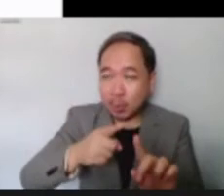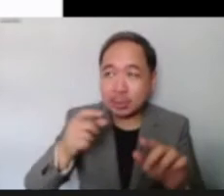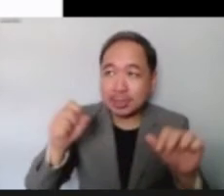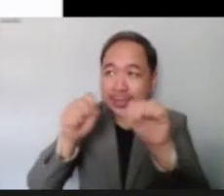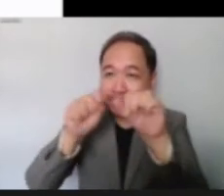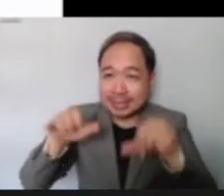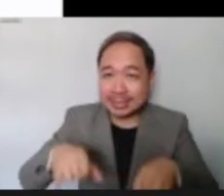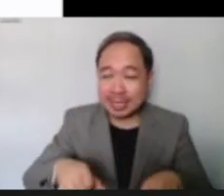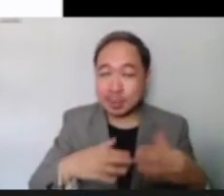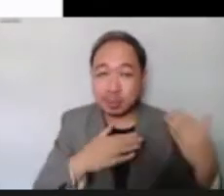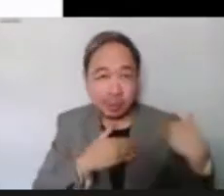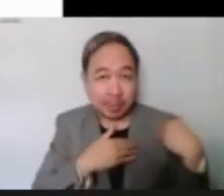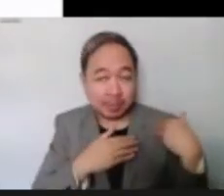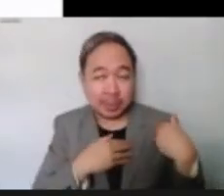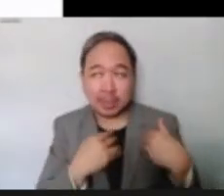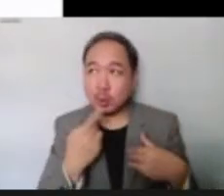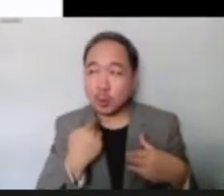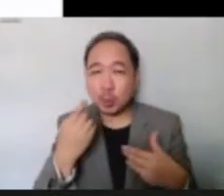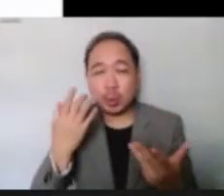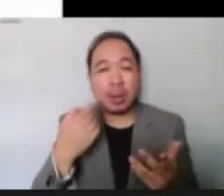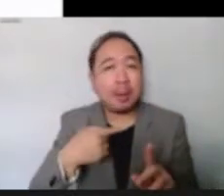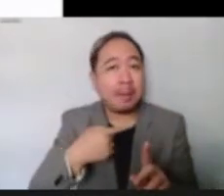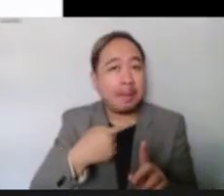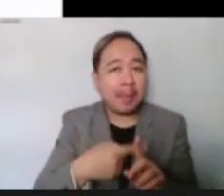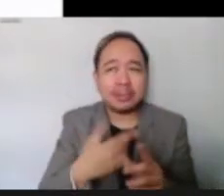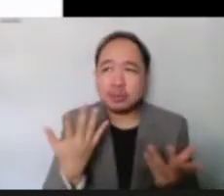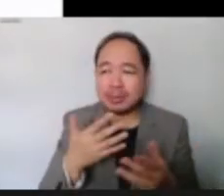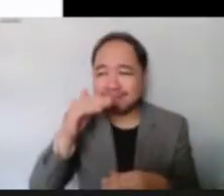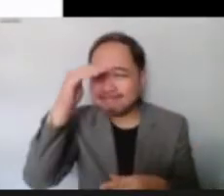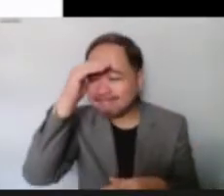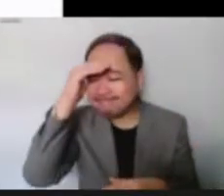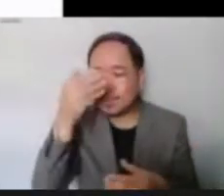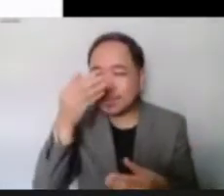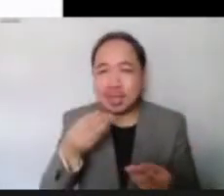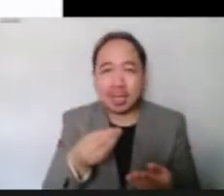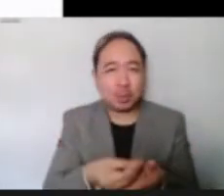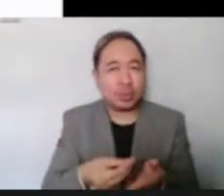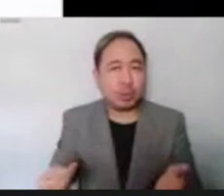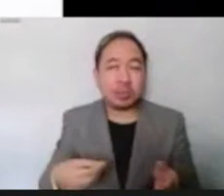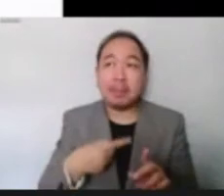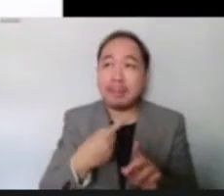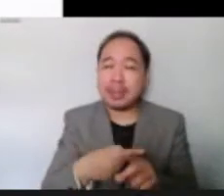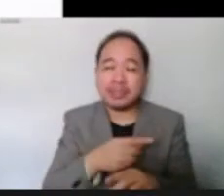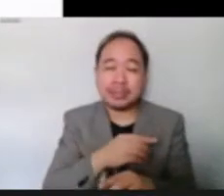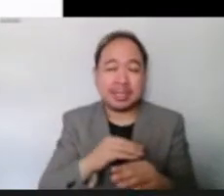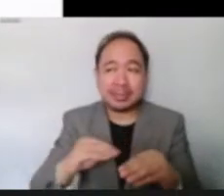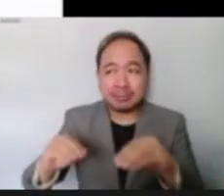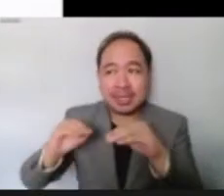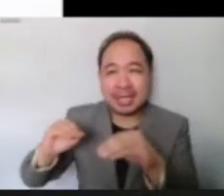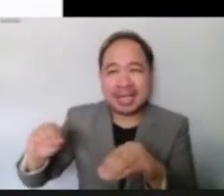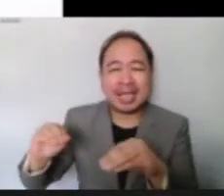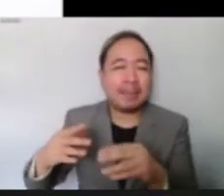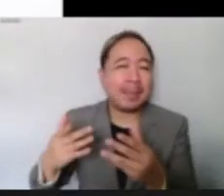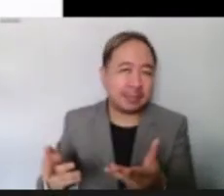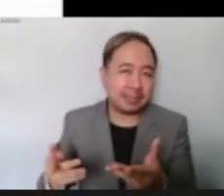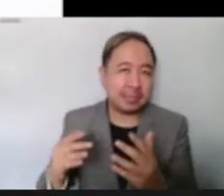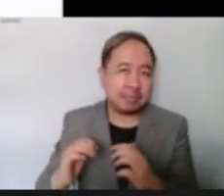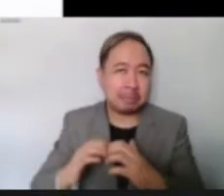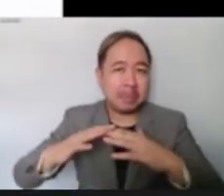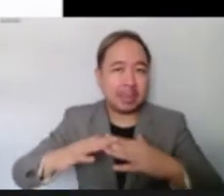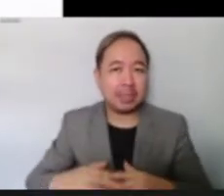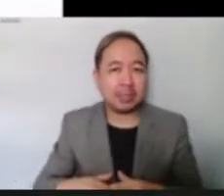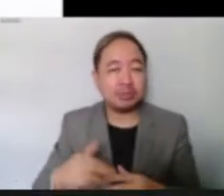but also resource mobilization including capacity building so the tree has to be negotiated together